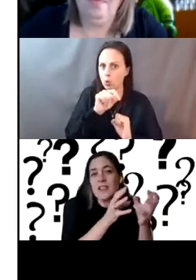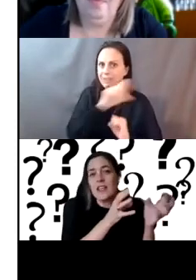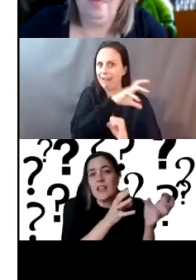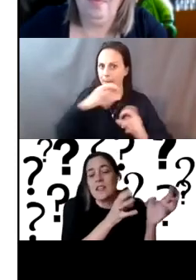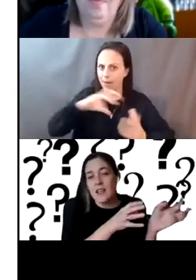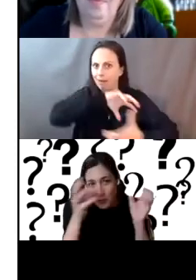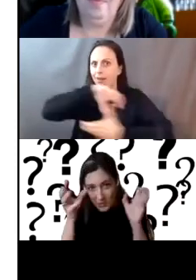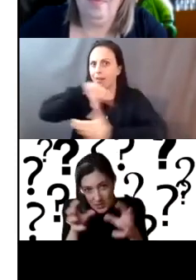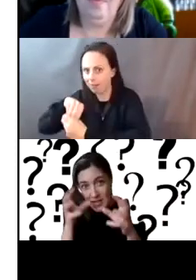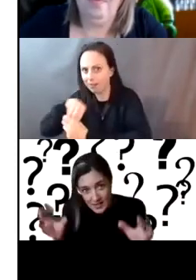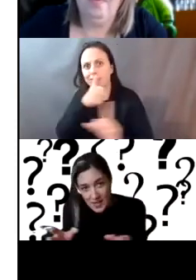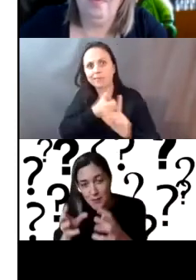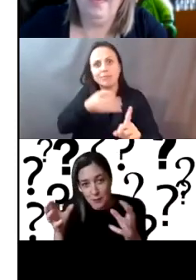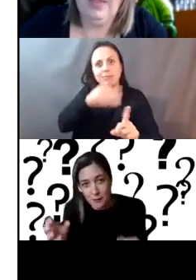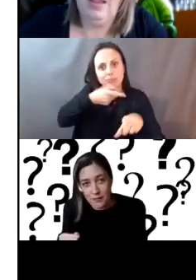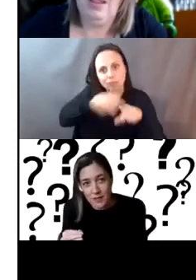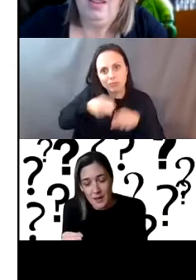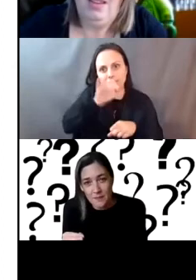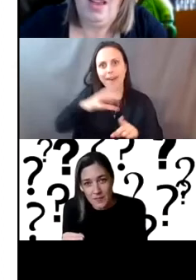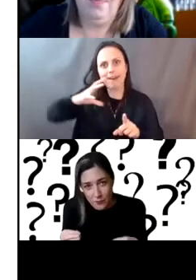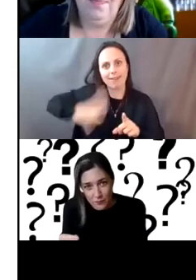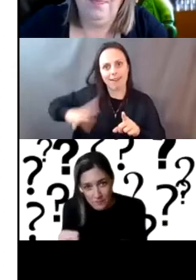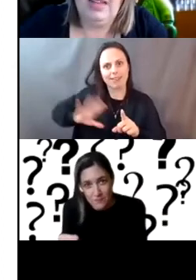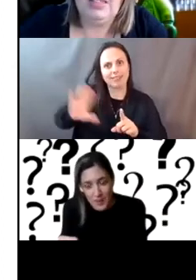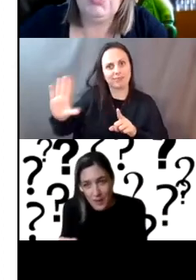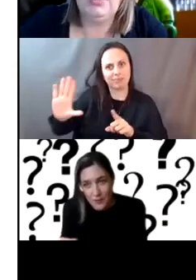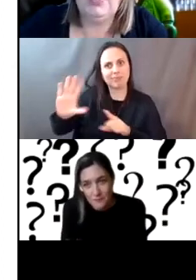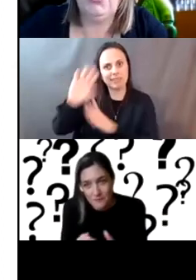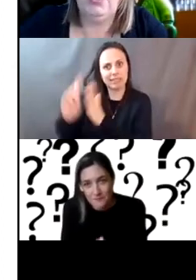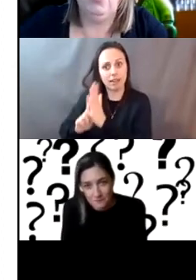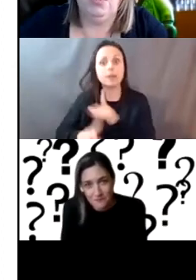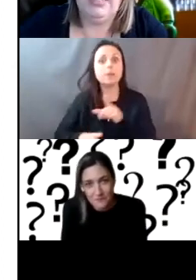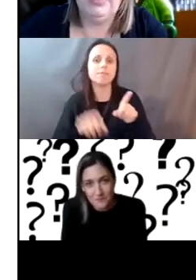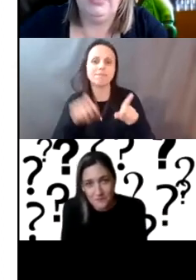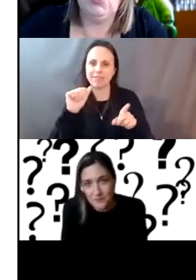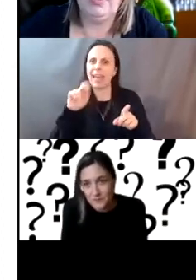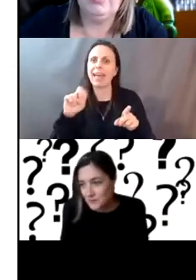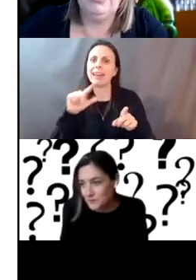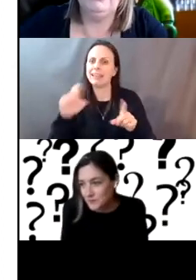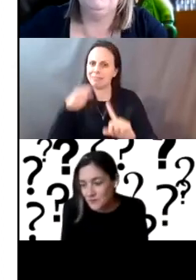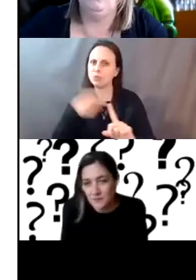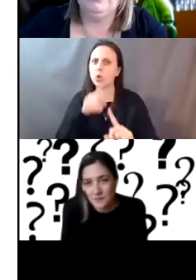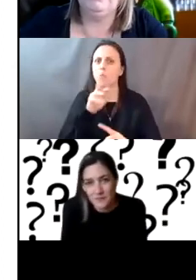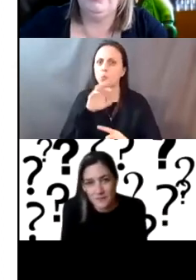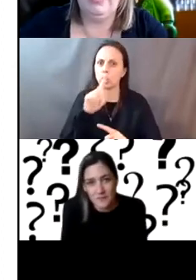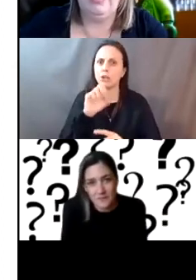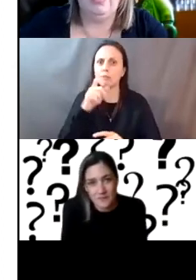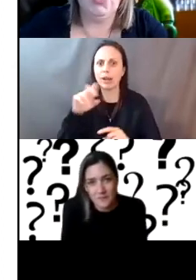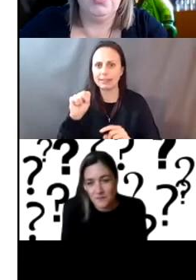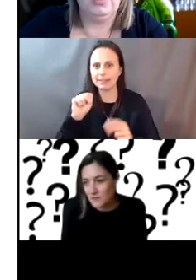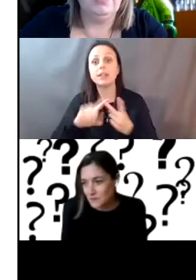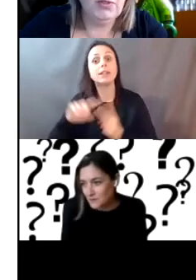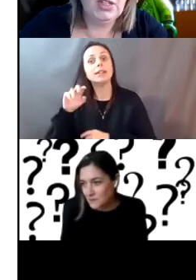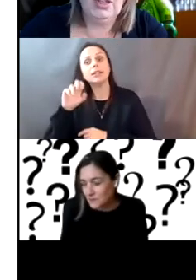company that is an expert in that type of Yeah, especially WordPress, like Squarespace and Wix, they are